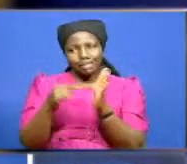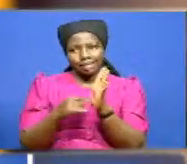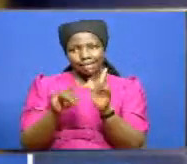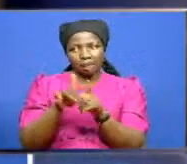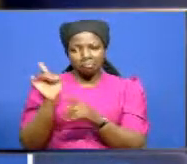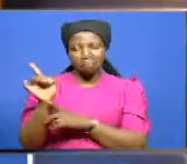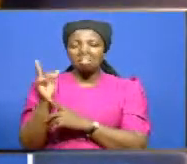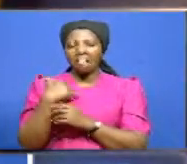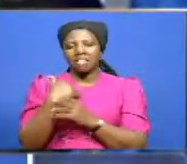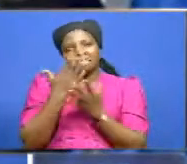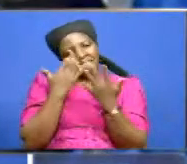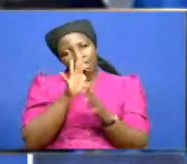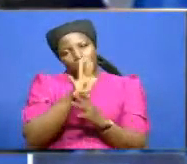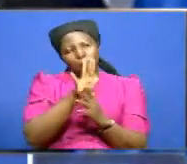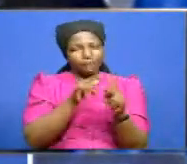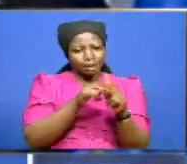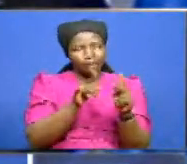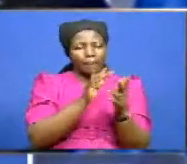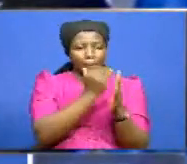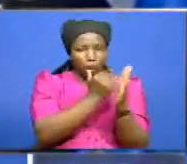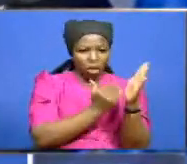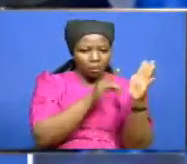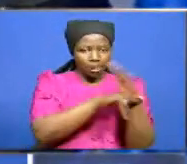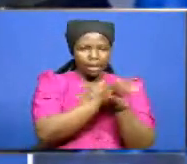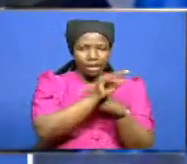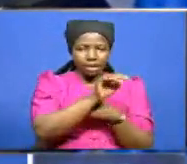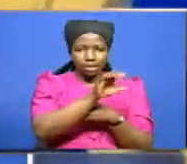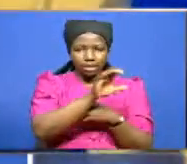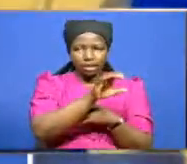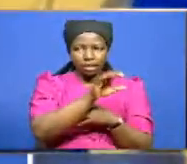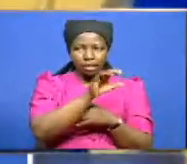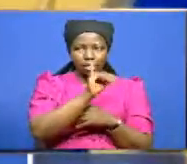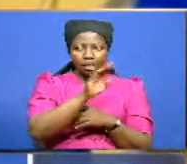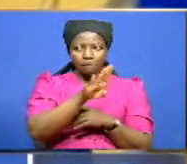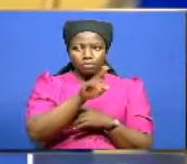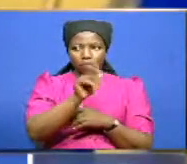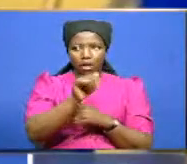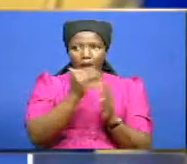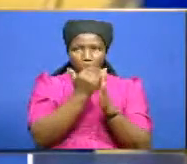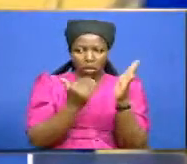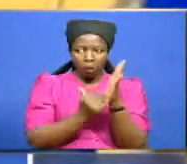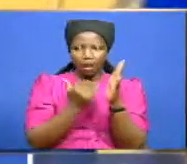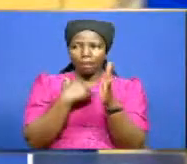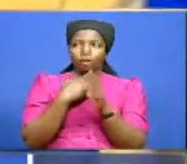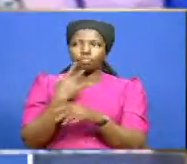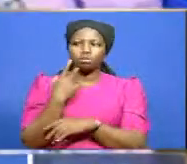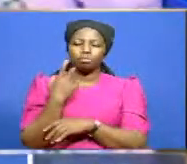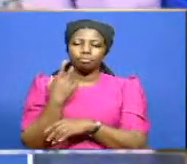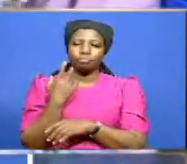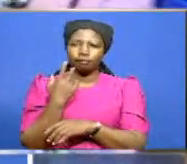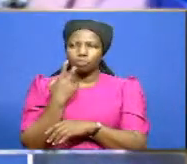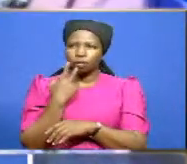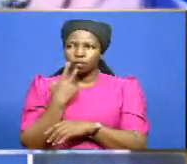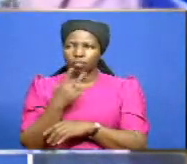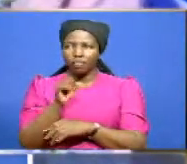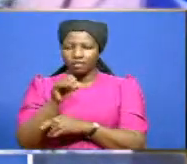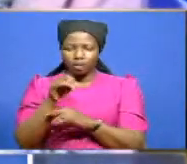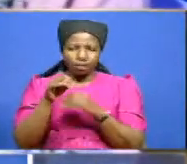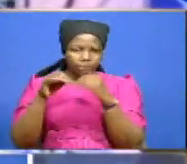its incubation process at NSE's Ibuka program, the firm has floated 63.2 million shares, with each share going for 4 shillings